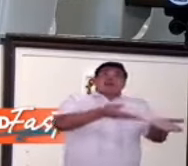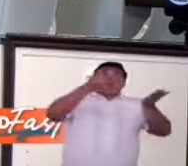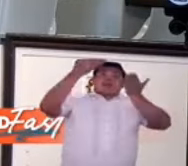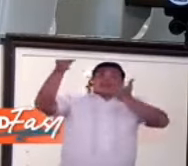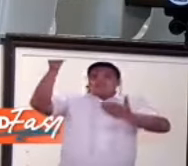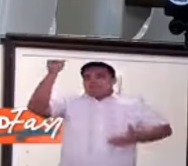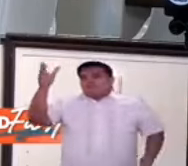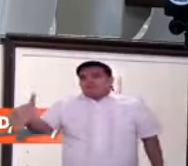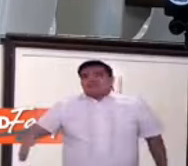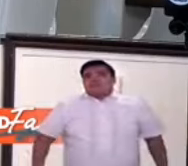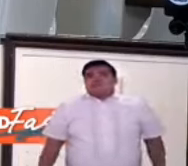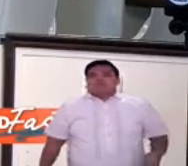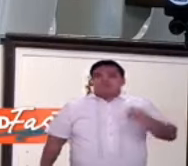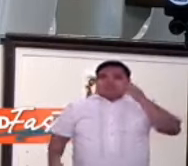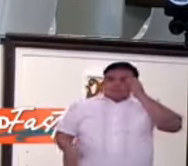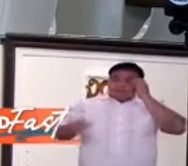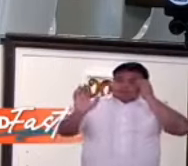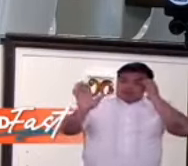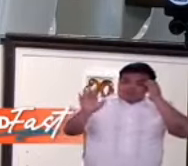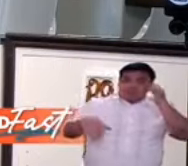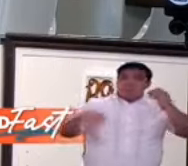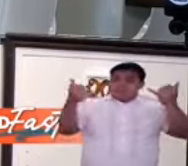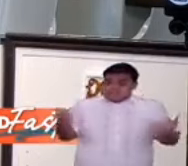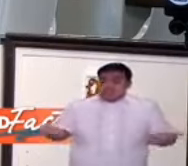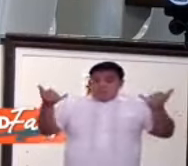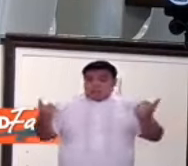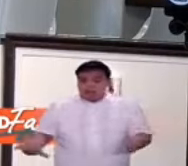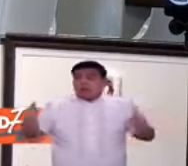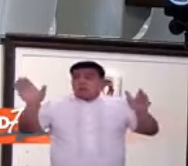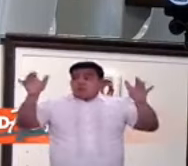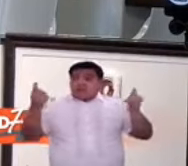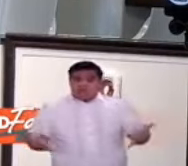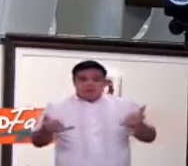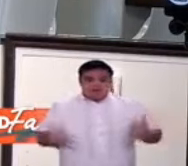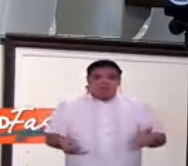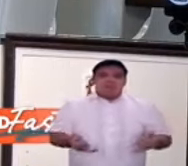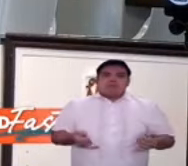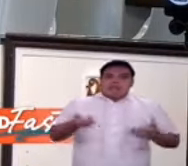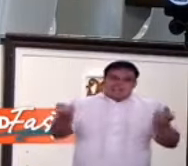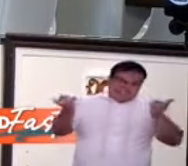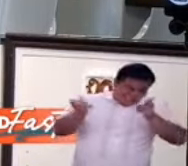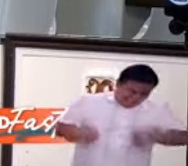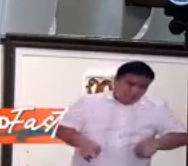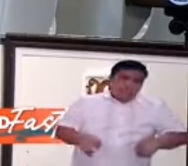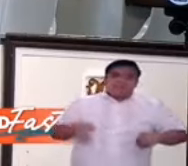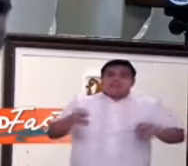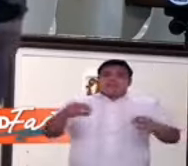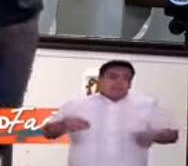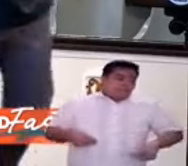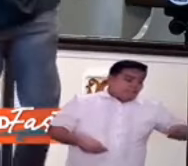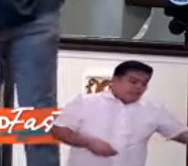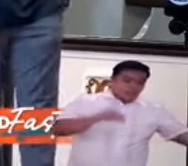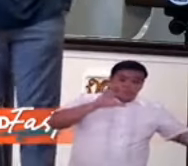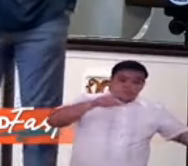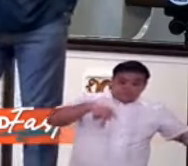Lord. Okay? Pero karon mga kaigsunan, the mere fact that you give a cell